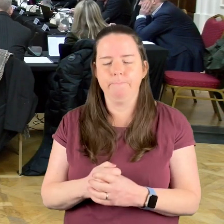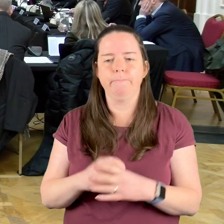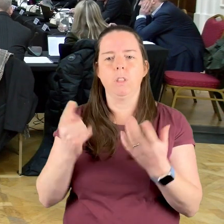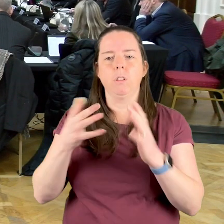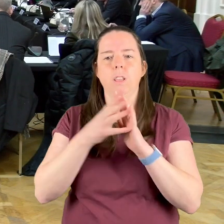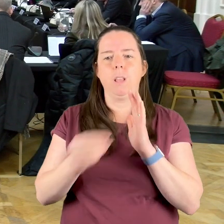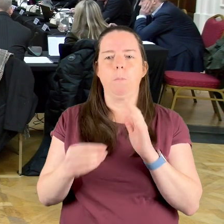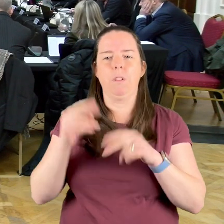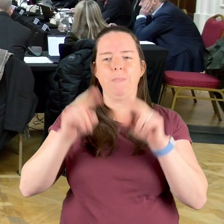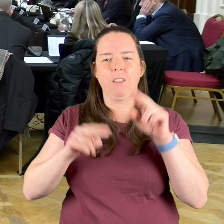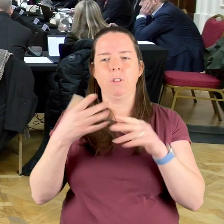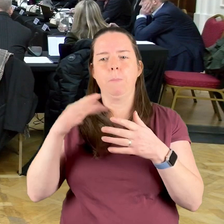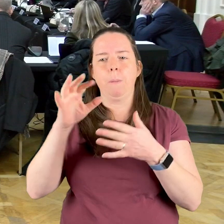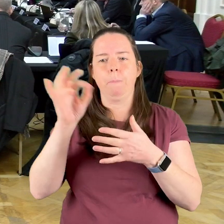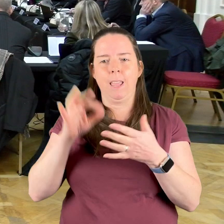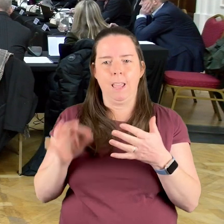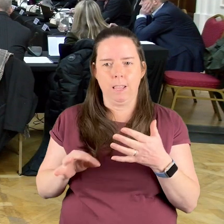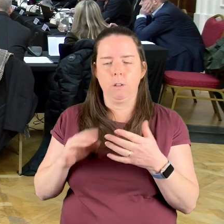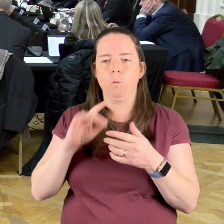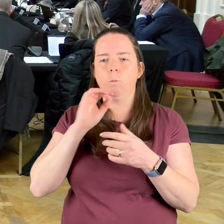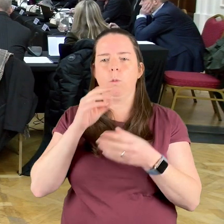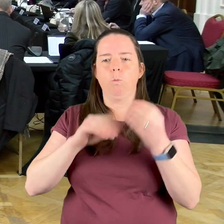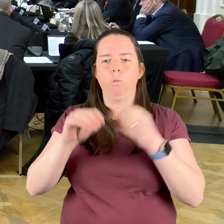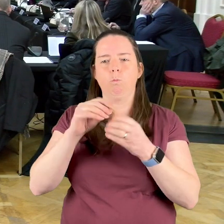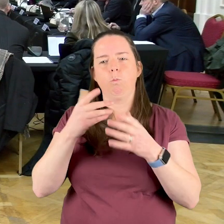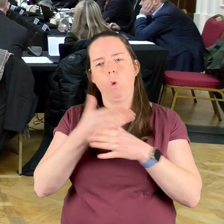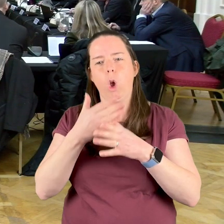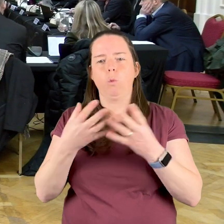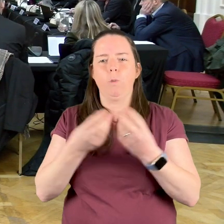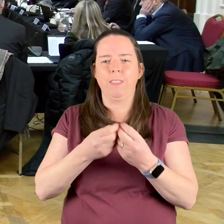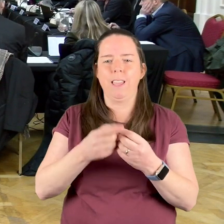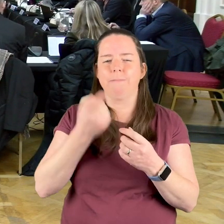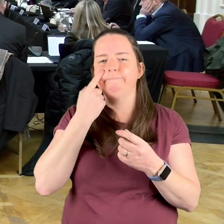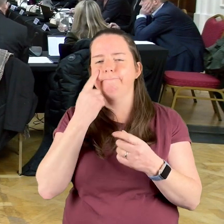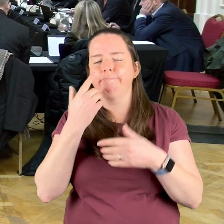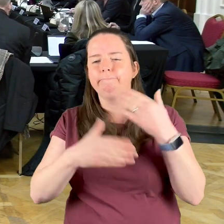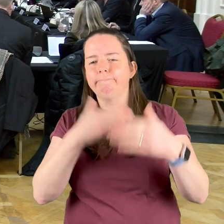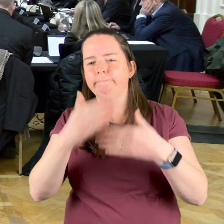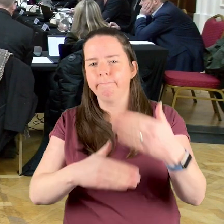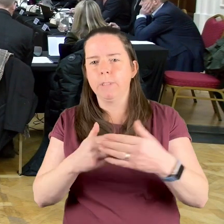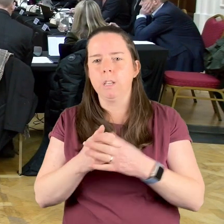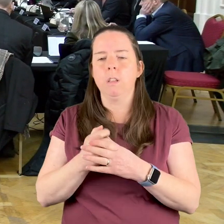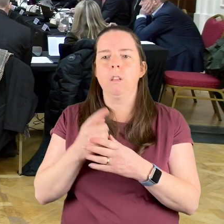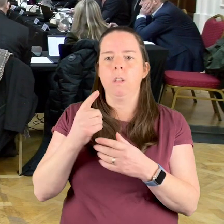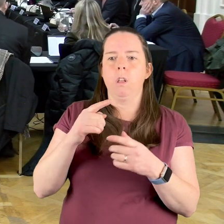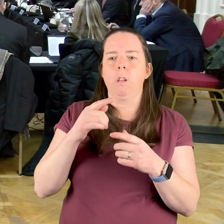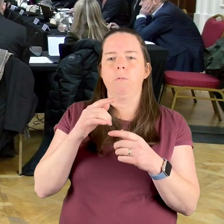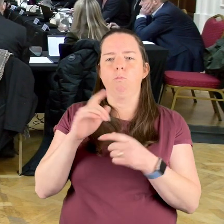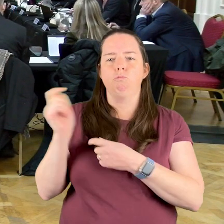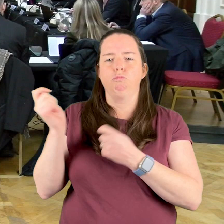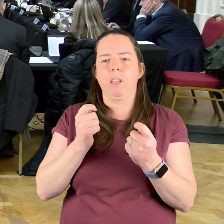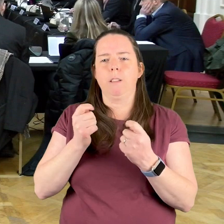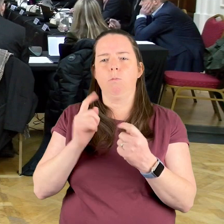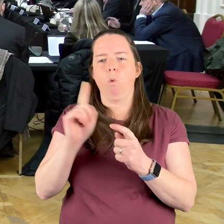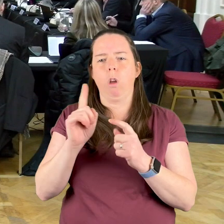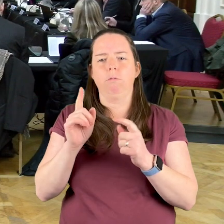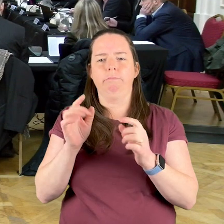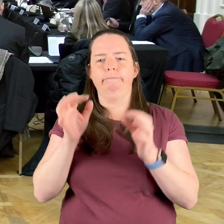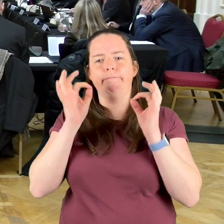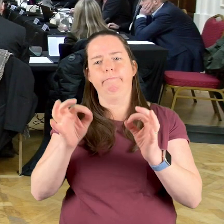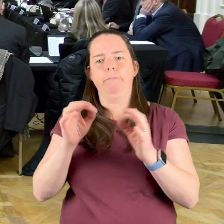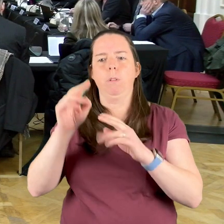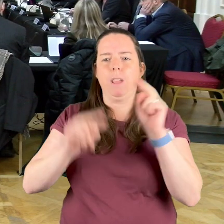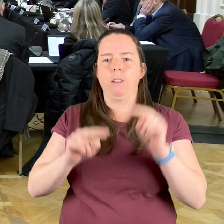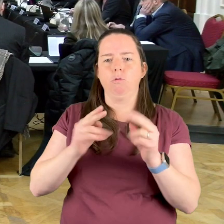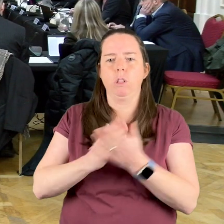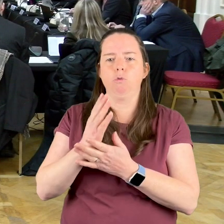we've picked, but we're going to be working with it and see how it works. We can test it all out and then probably bring what the final metrics in